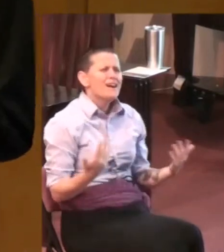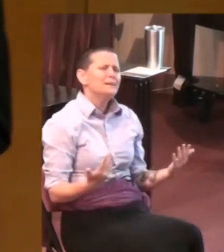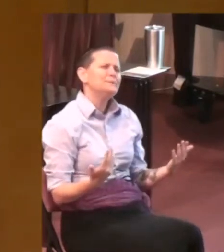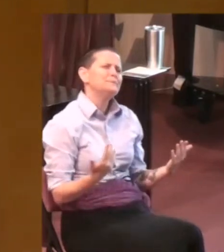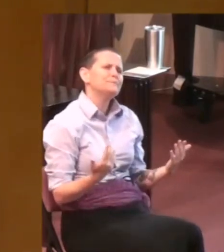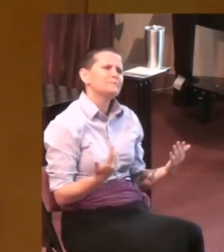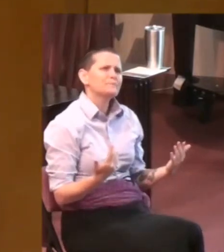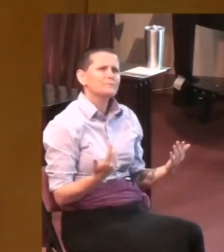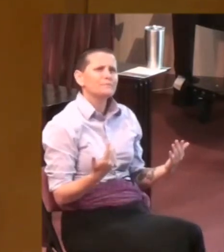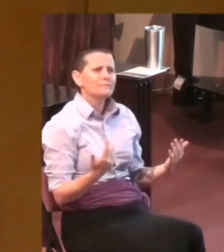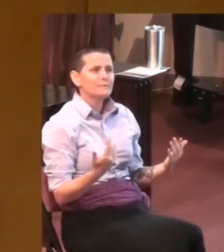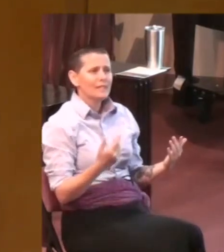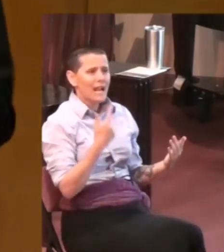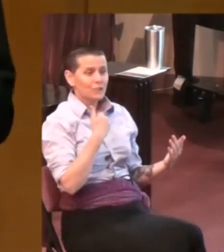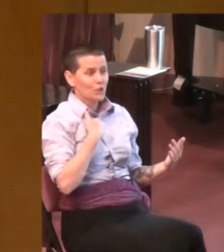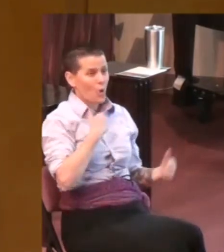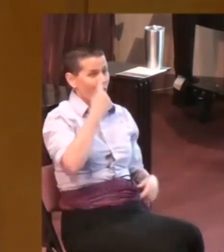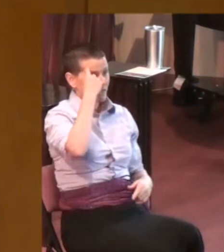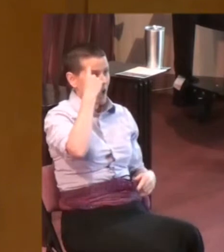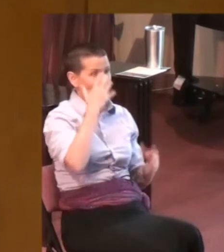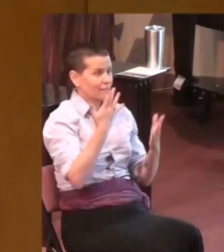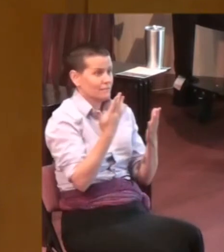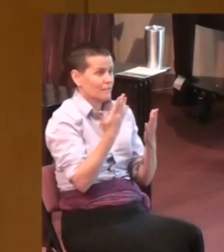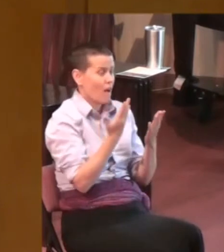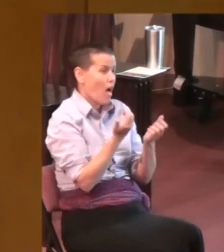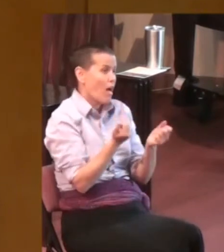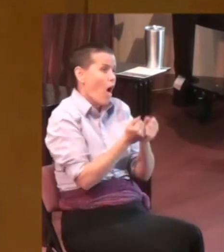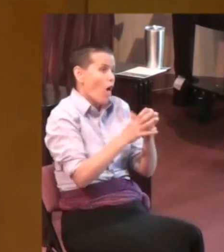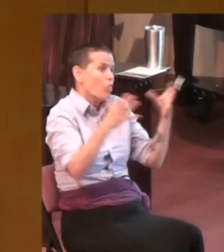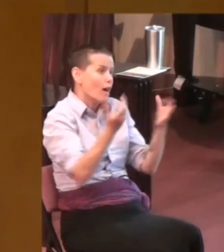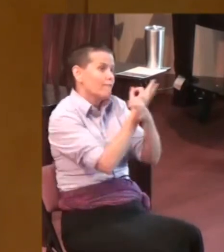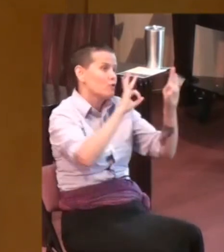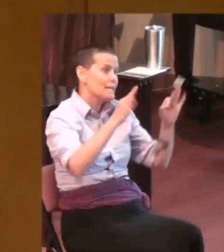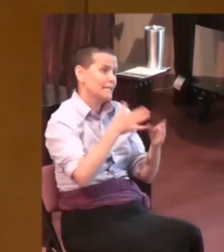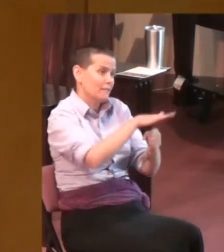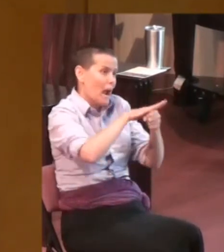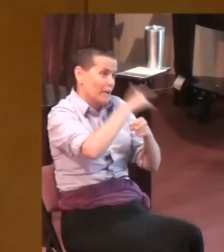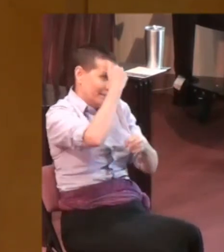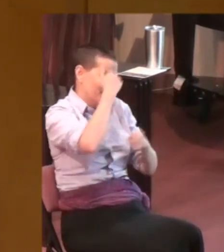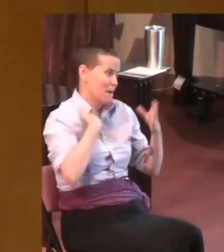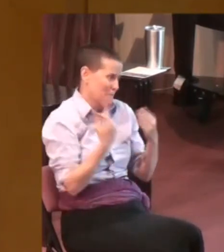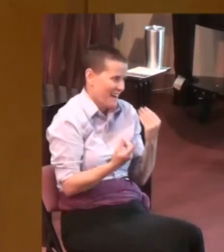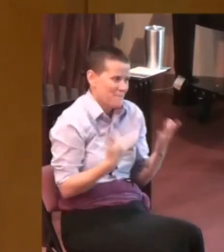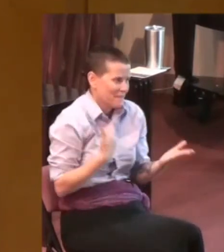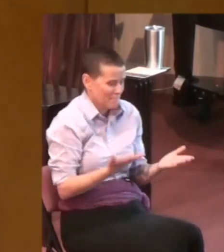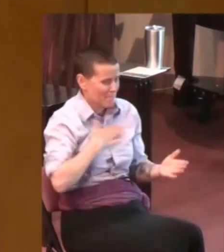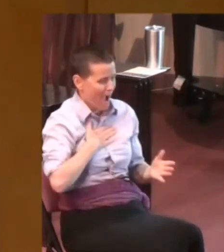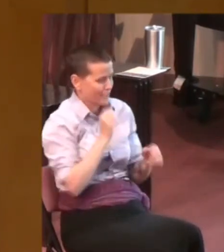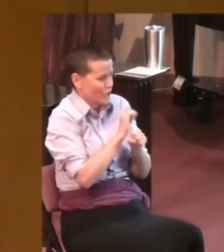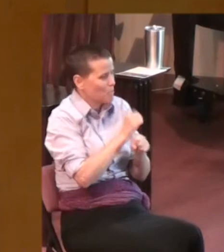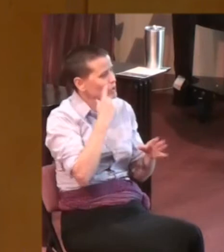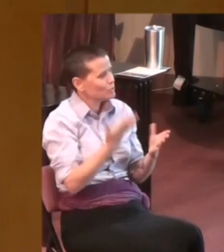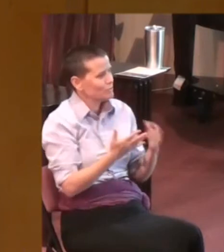there wasn't much going on up here, so I was free to contemplate all day long. Scrubbing a toilet, taking out the trash, and contemplating